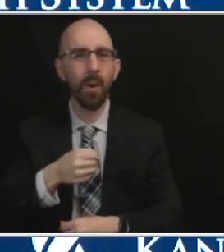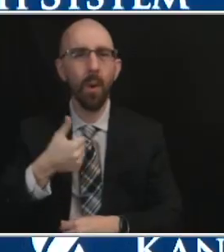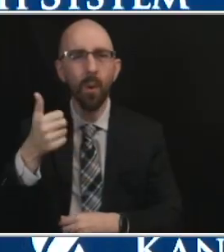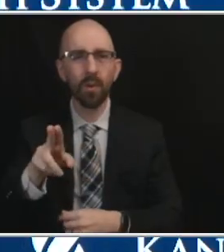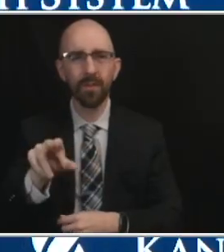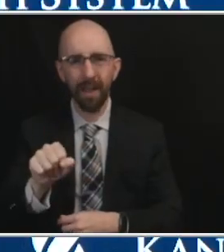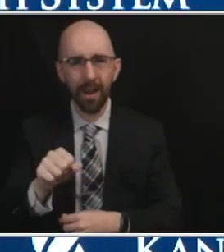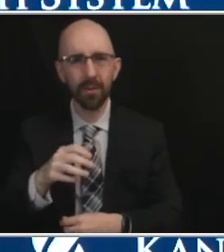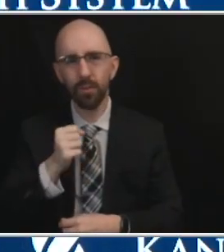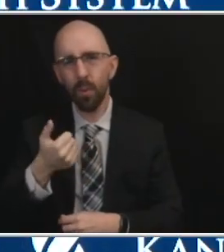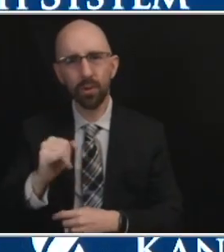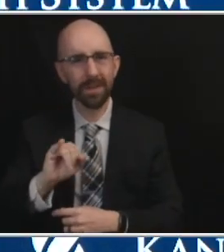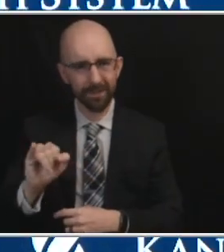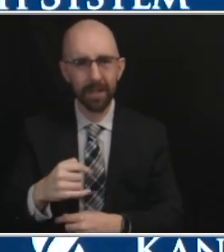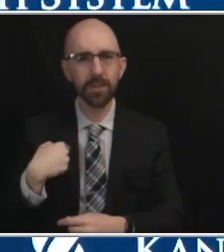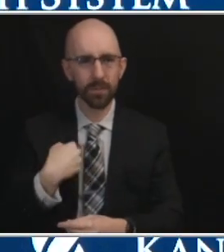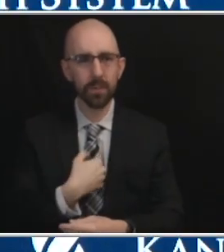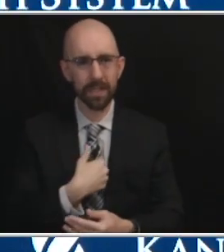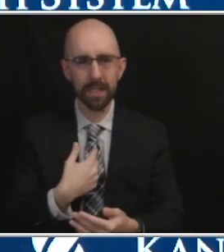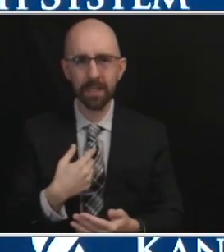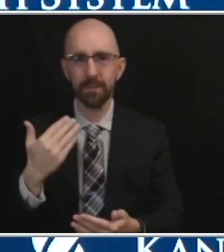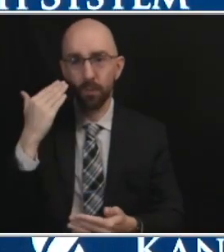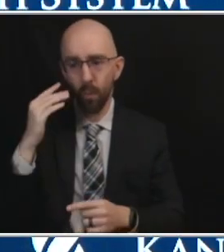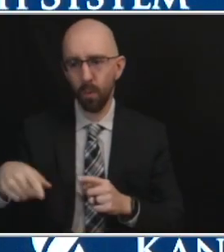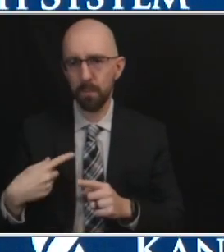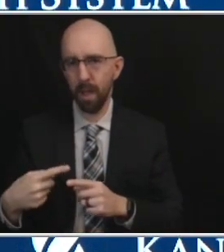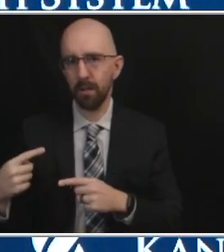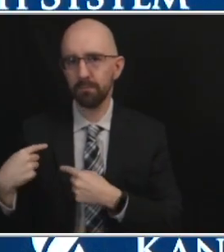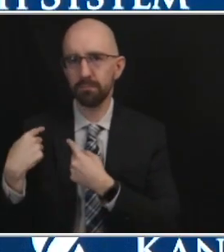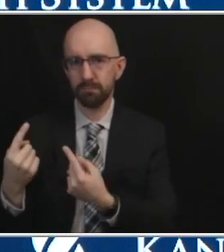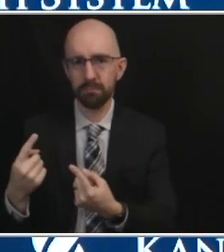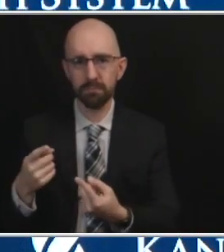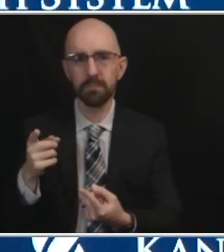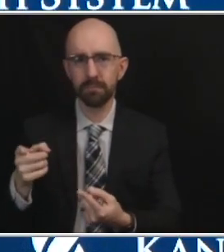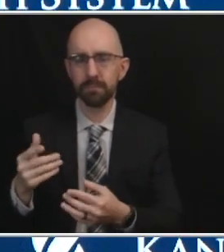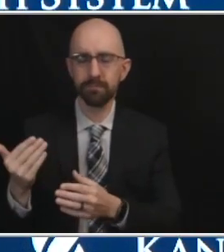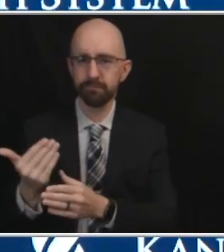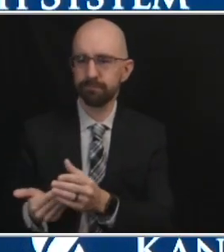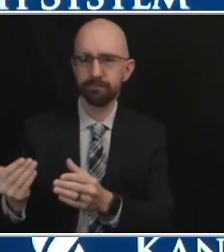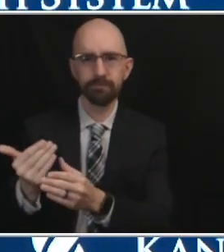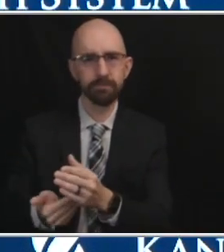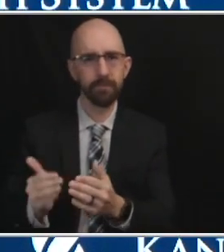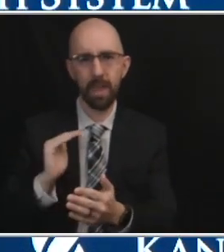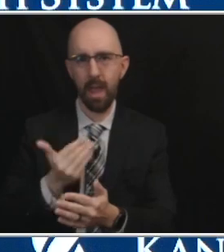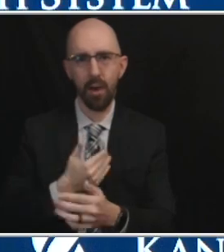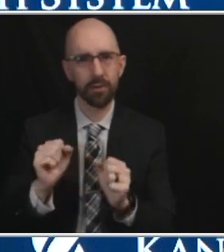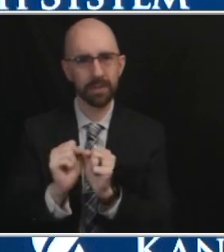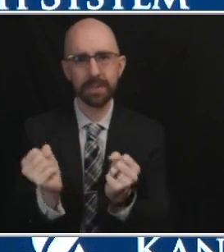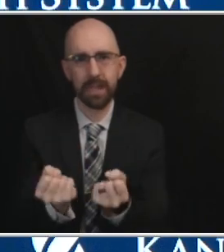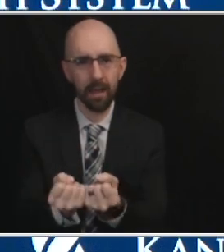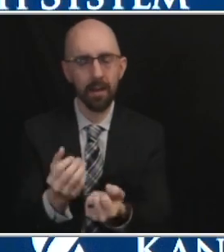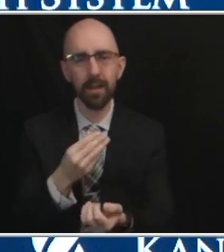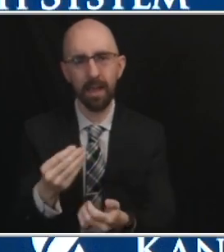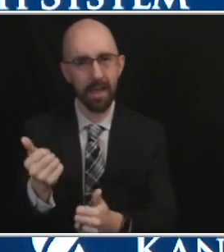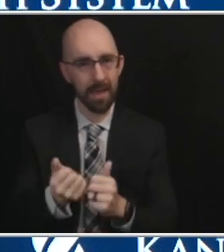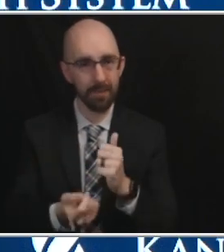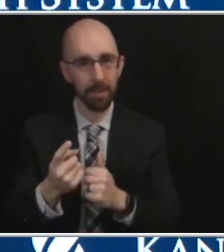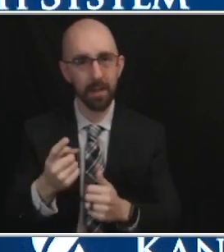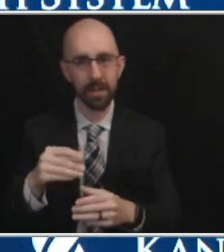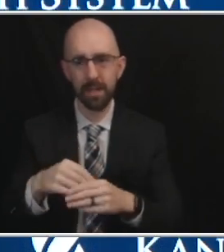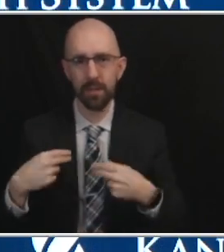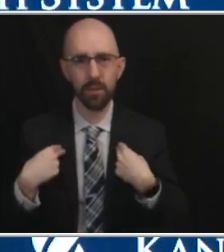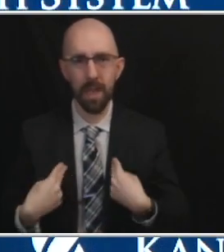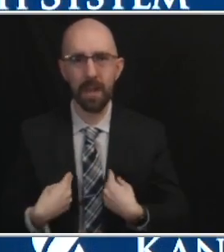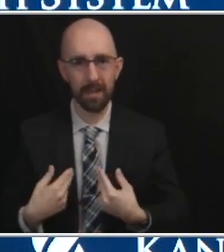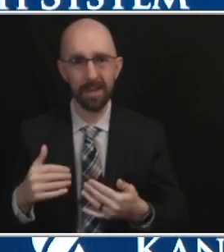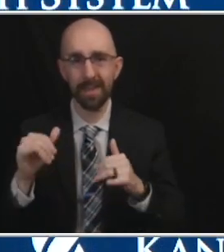infection that we have known about and has plagued our society and everybody in humanity, and that is